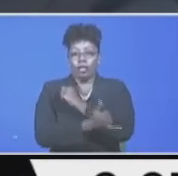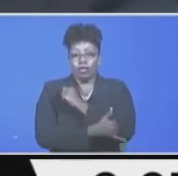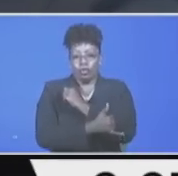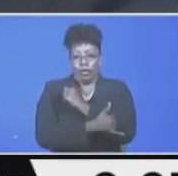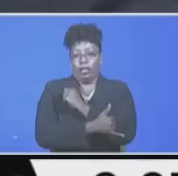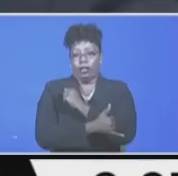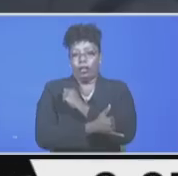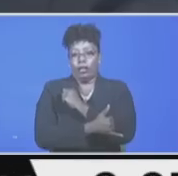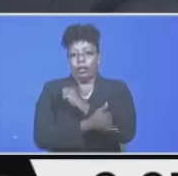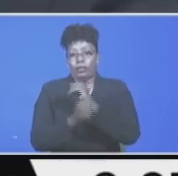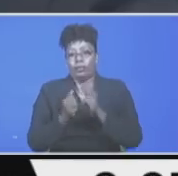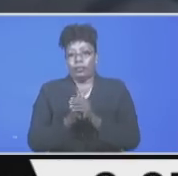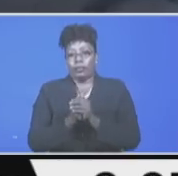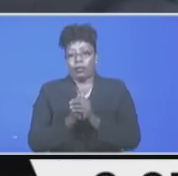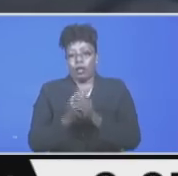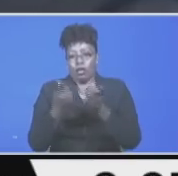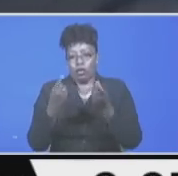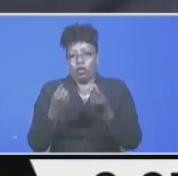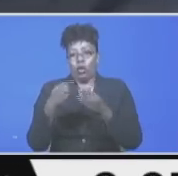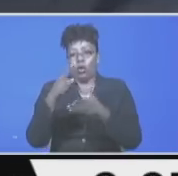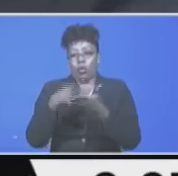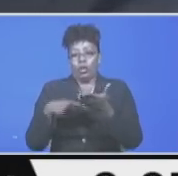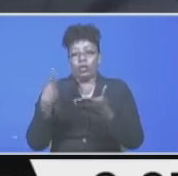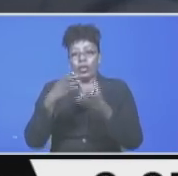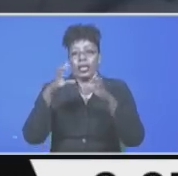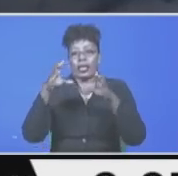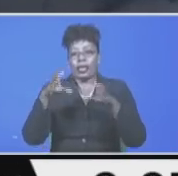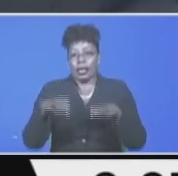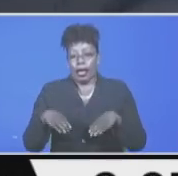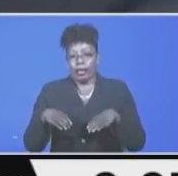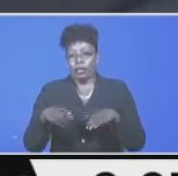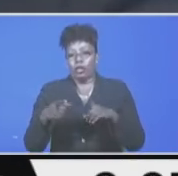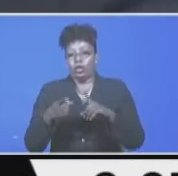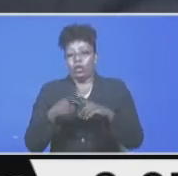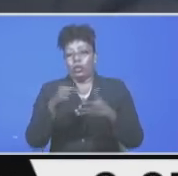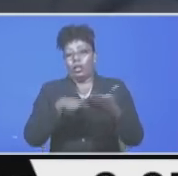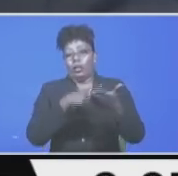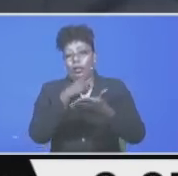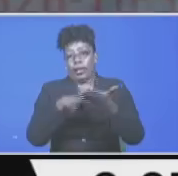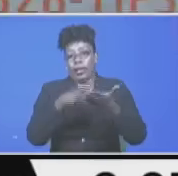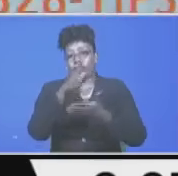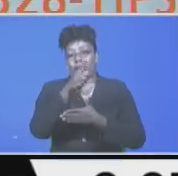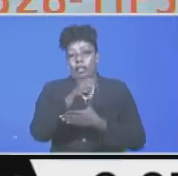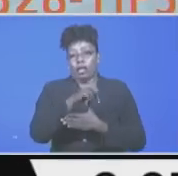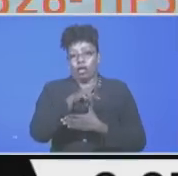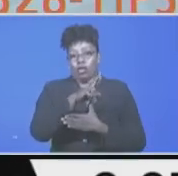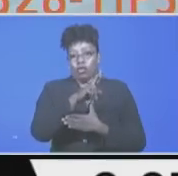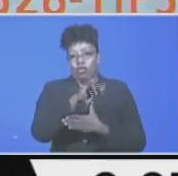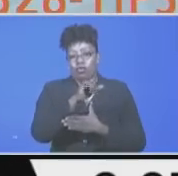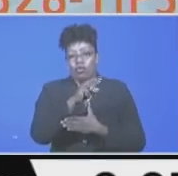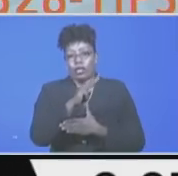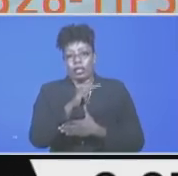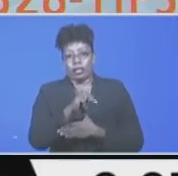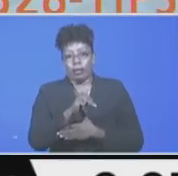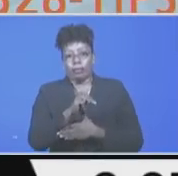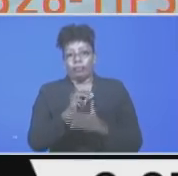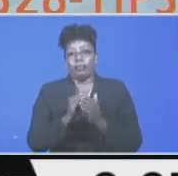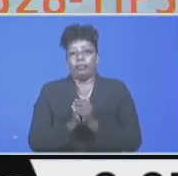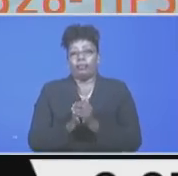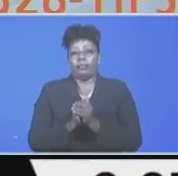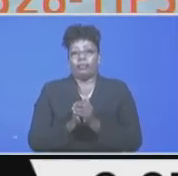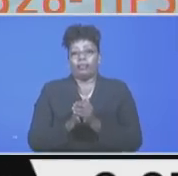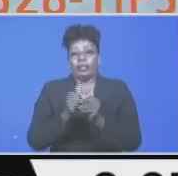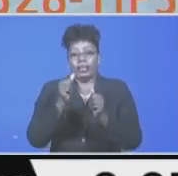world, to do whatever we can to mitigate terrorism. Now to news from the Daily